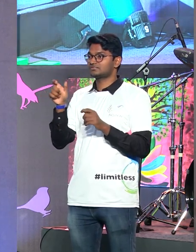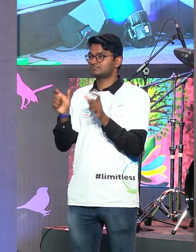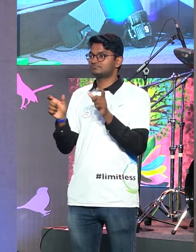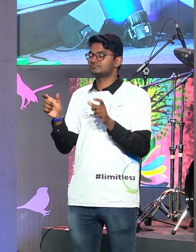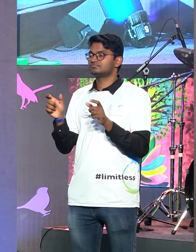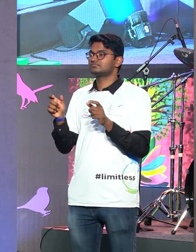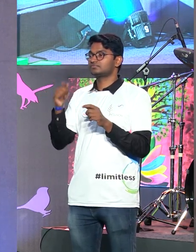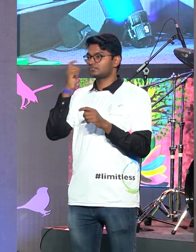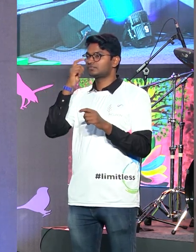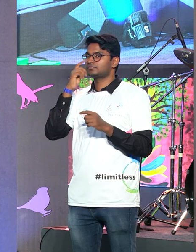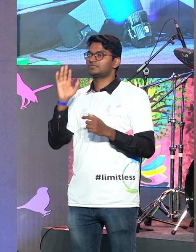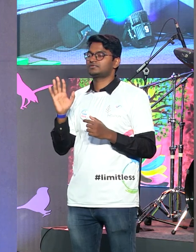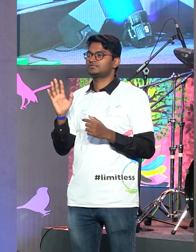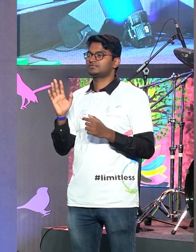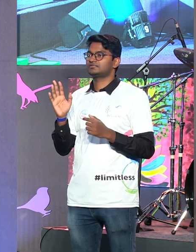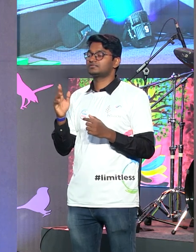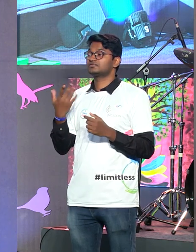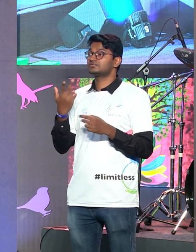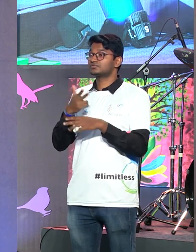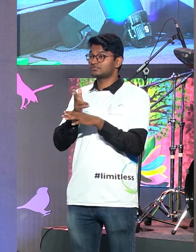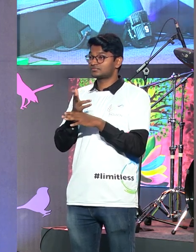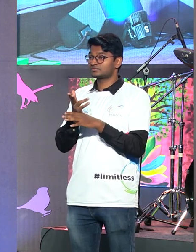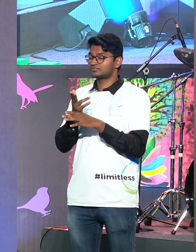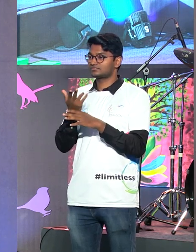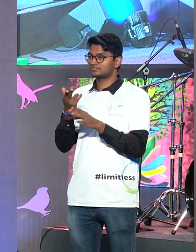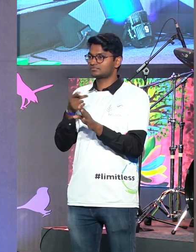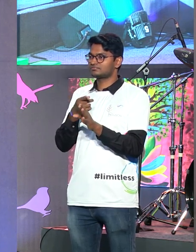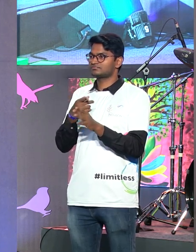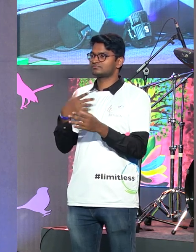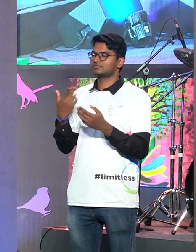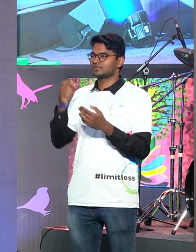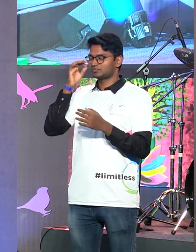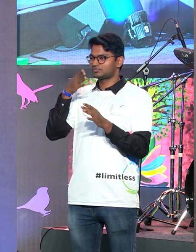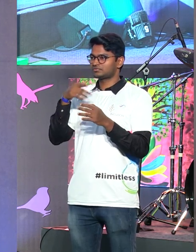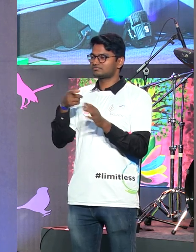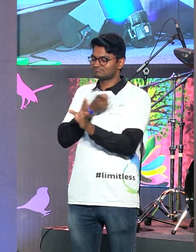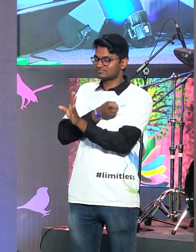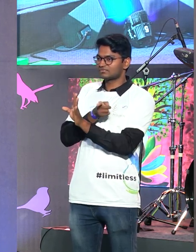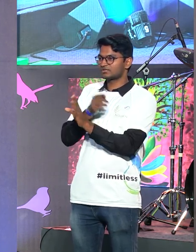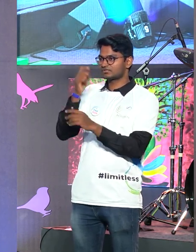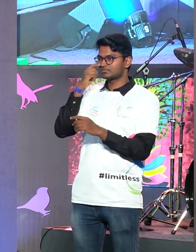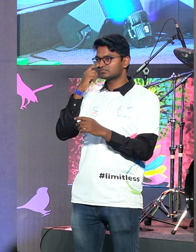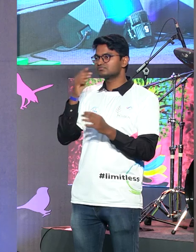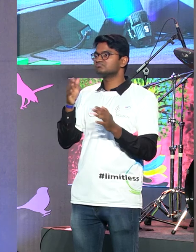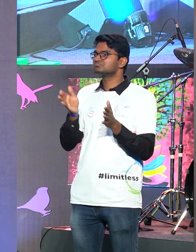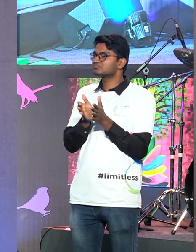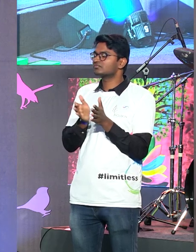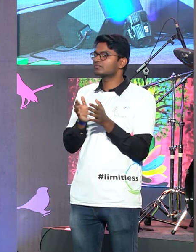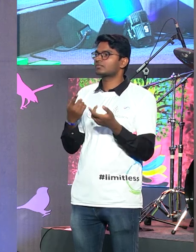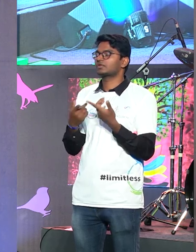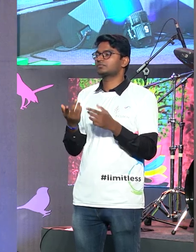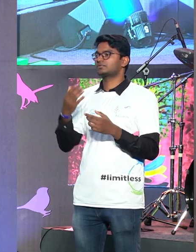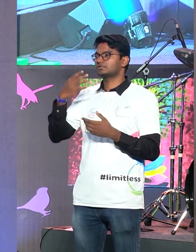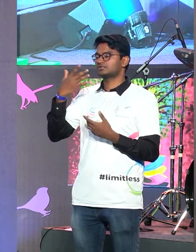are behind the camera, is very, very small. In every profession, actually, maybe other than teachers and nurses, the caregiver